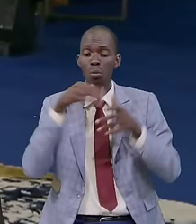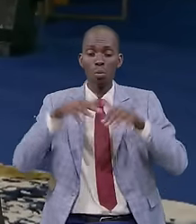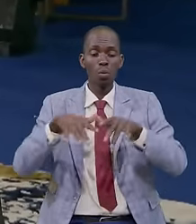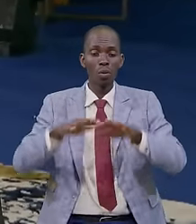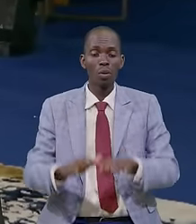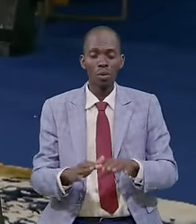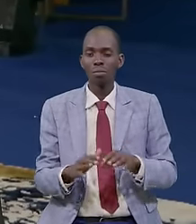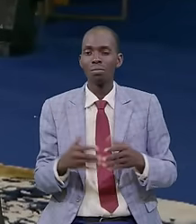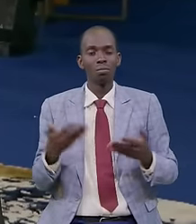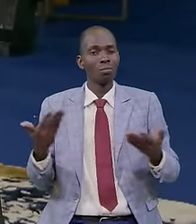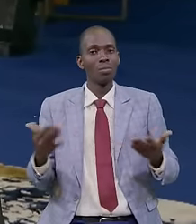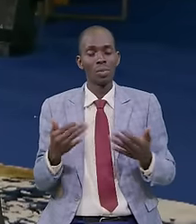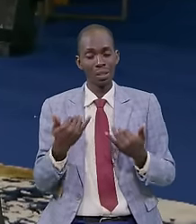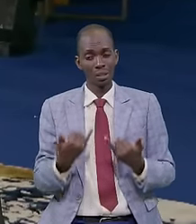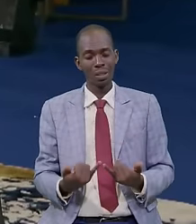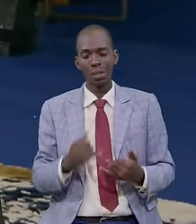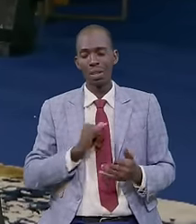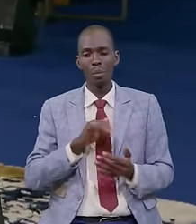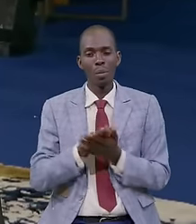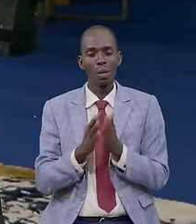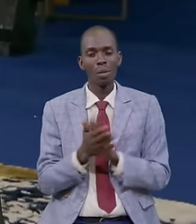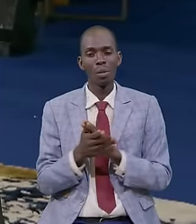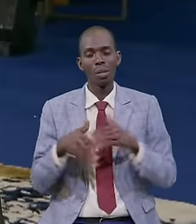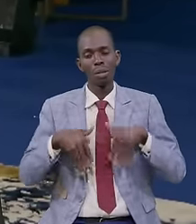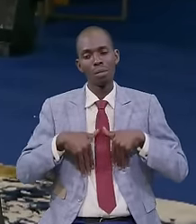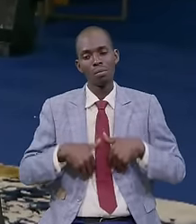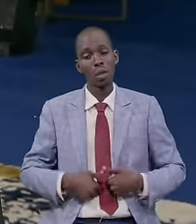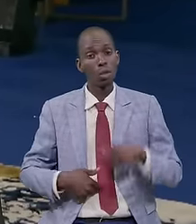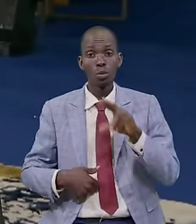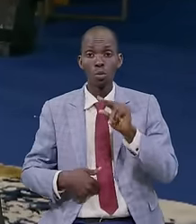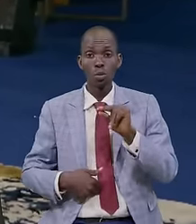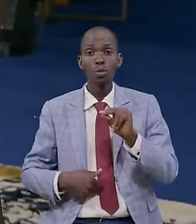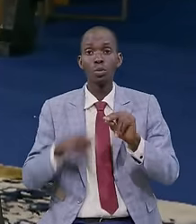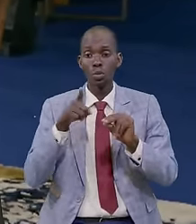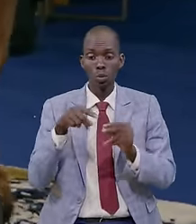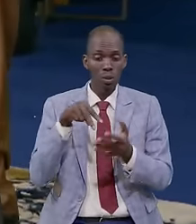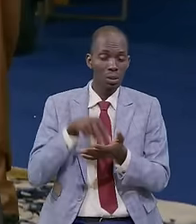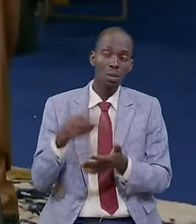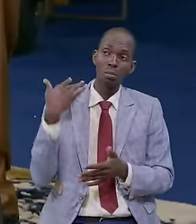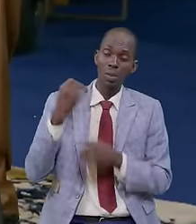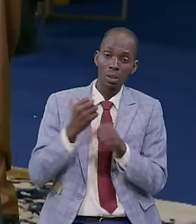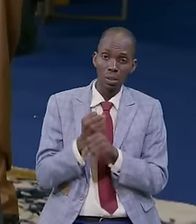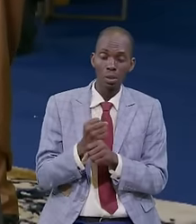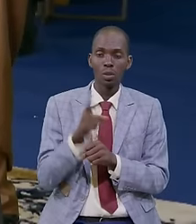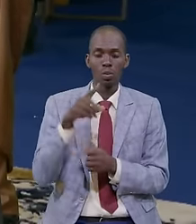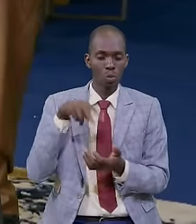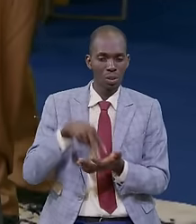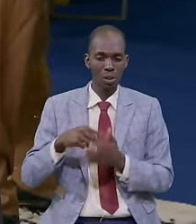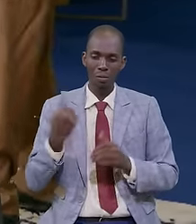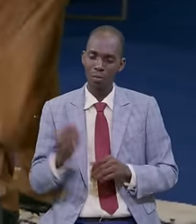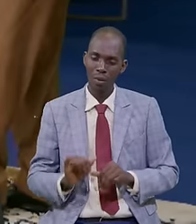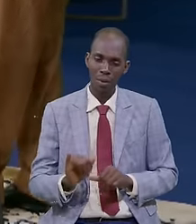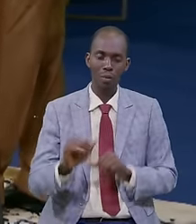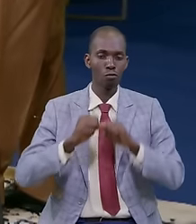I'm getting tired. No, you stand forever. Those are the people I'm talking to today. The people